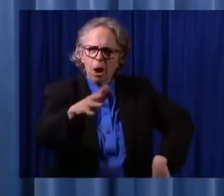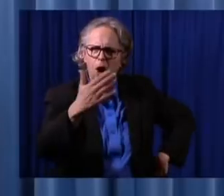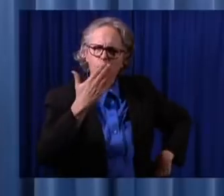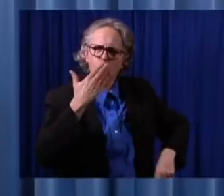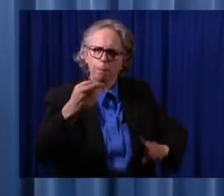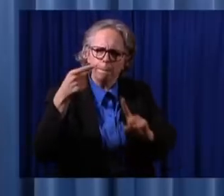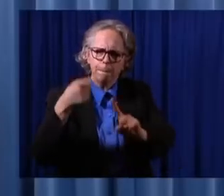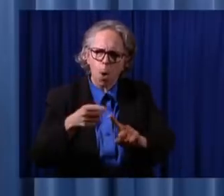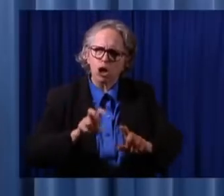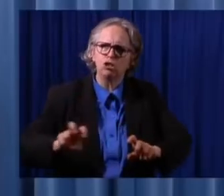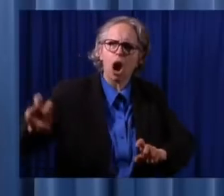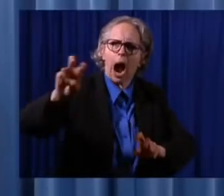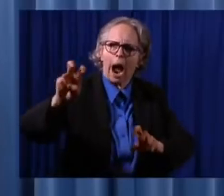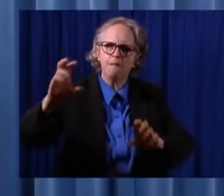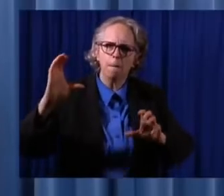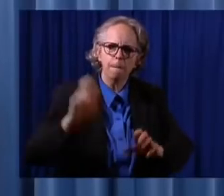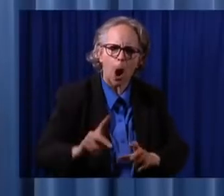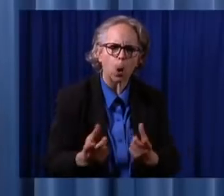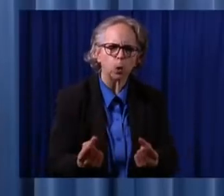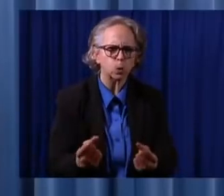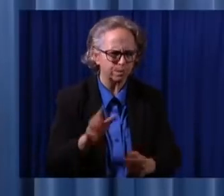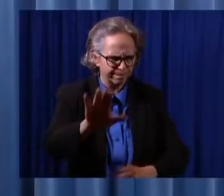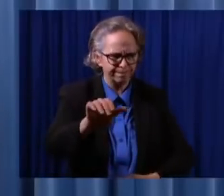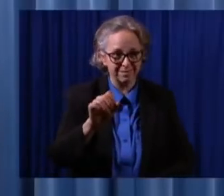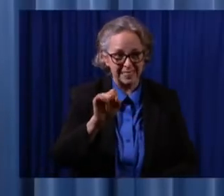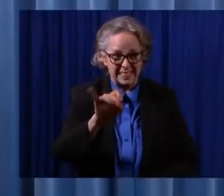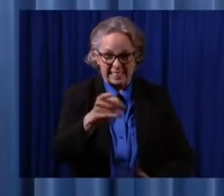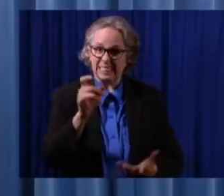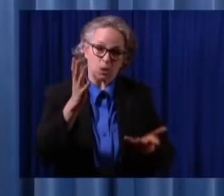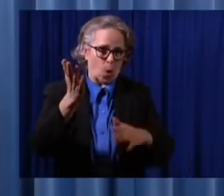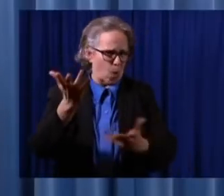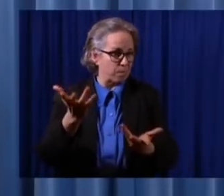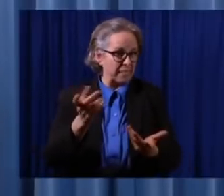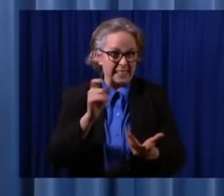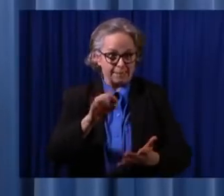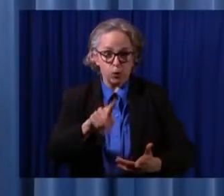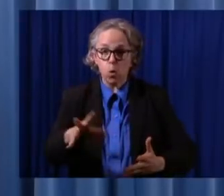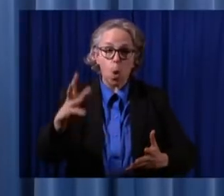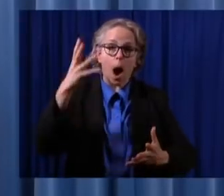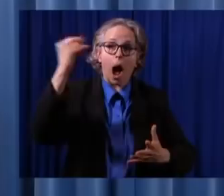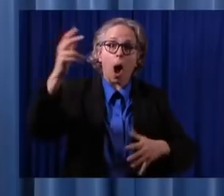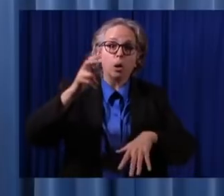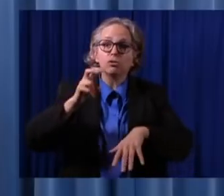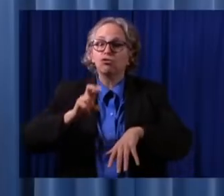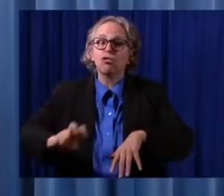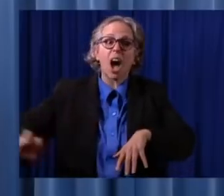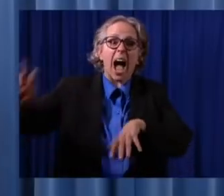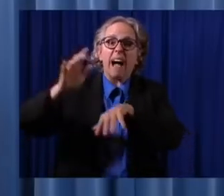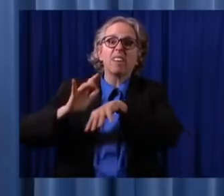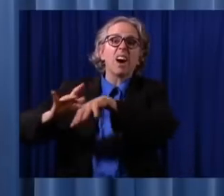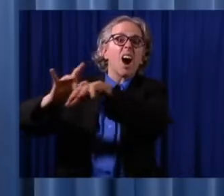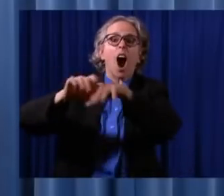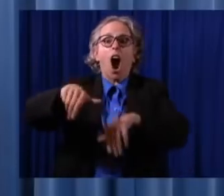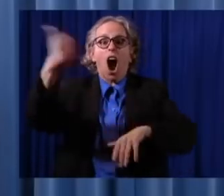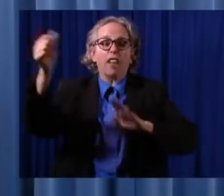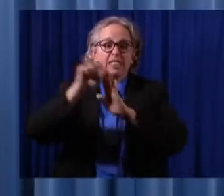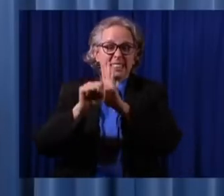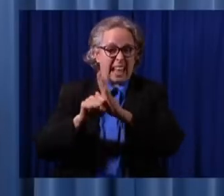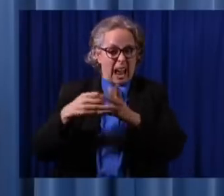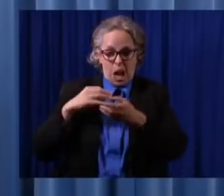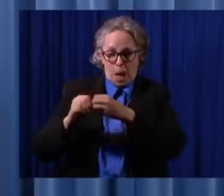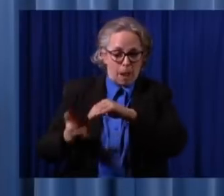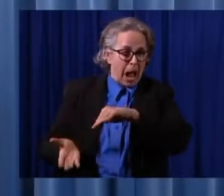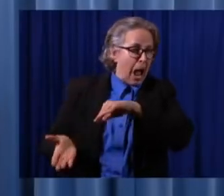is, if you're in a state, if you're going to go visit a state that is seeing an uptick, a significant uptick